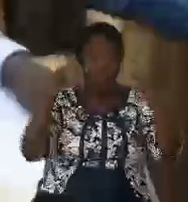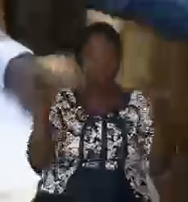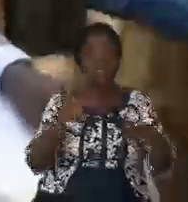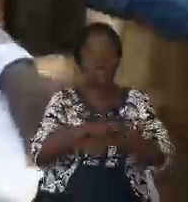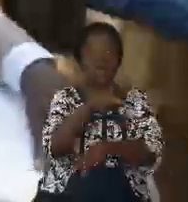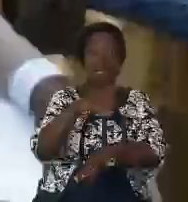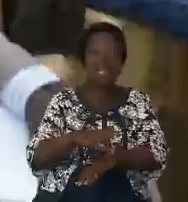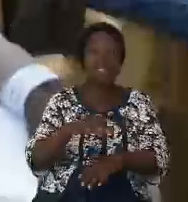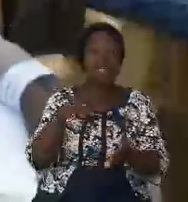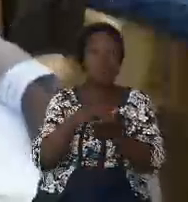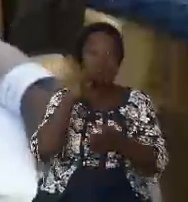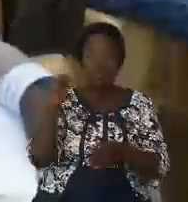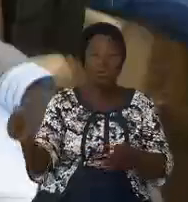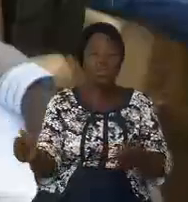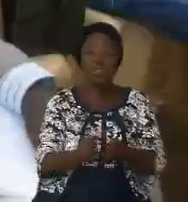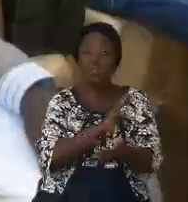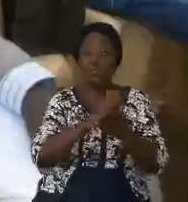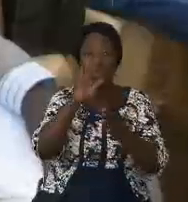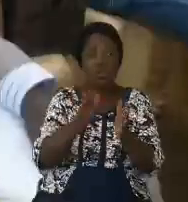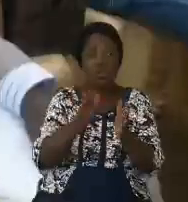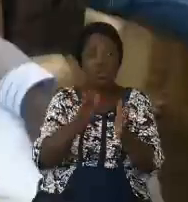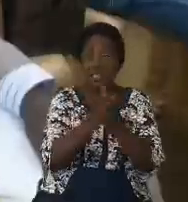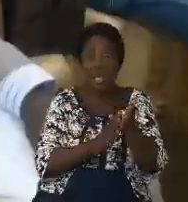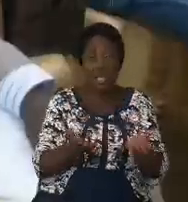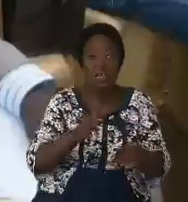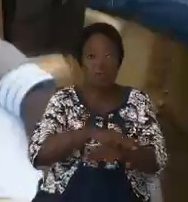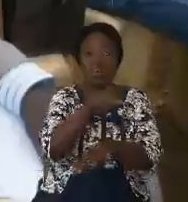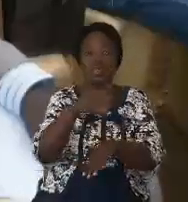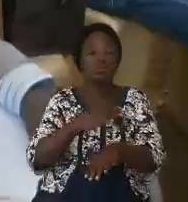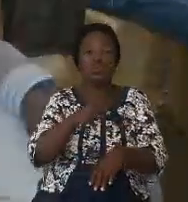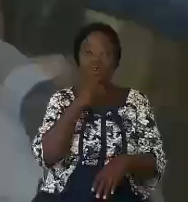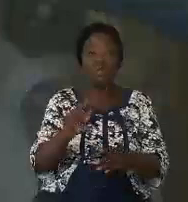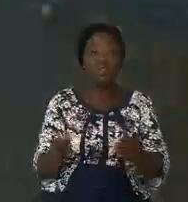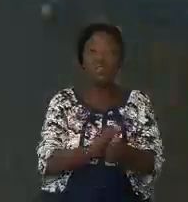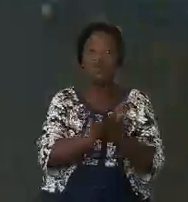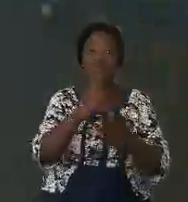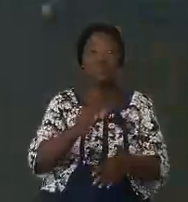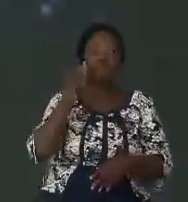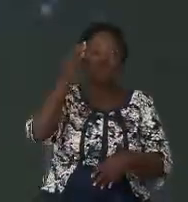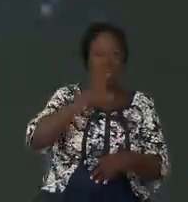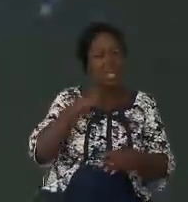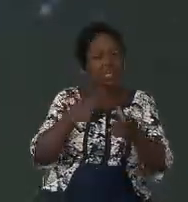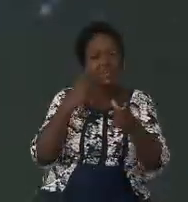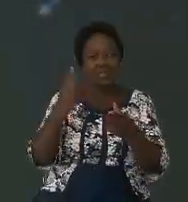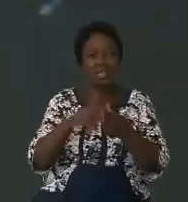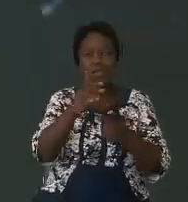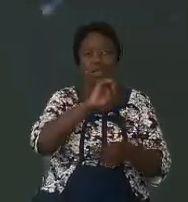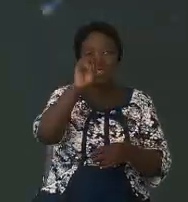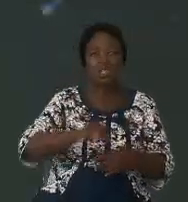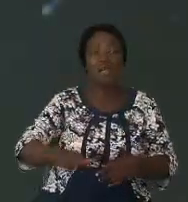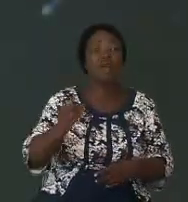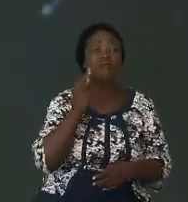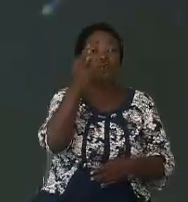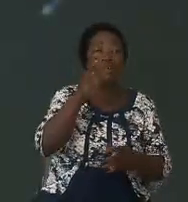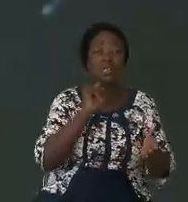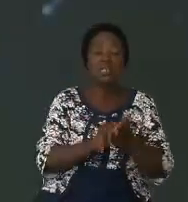will not ruin your prospect on earth. It will not ruin your desires. It will not ruin your future.